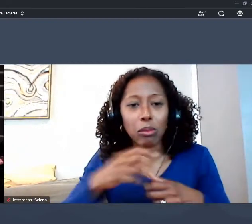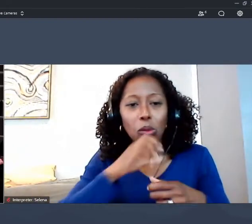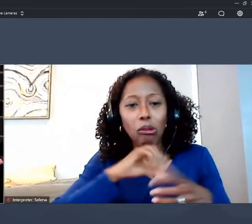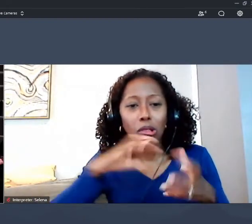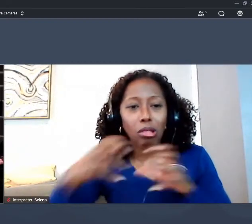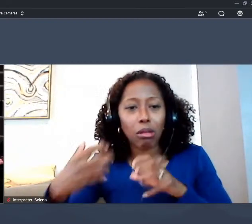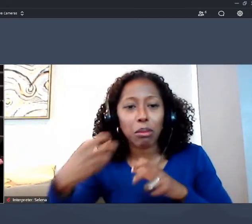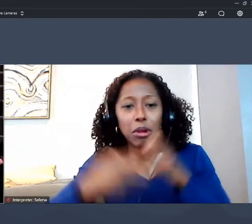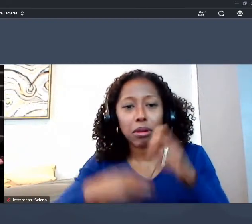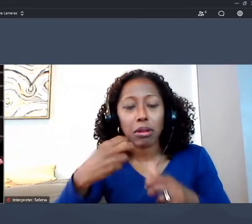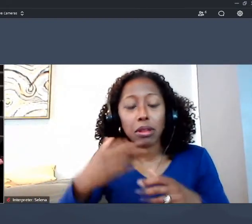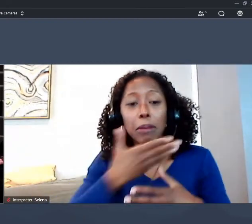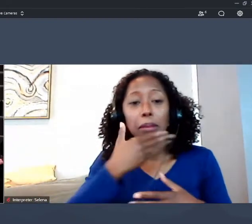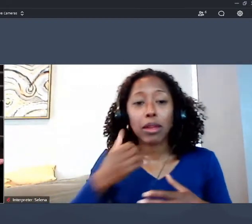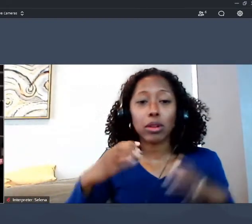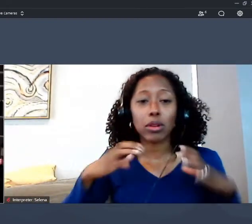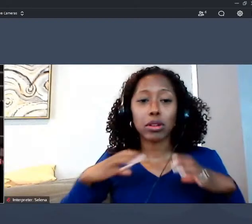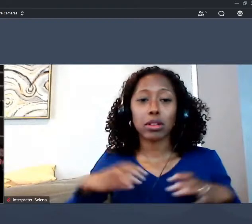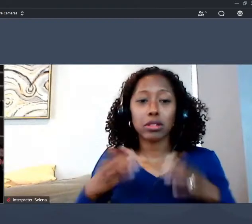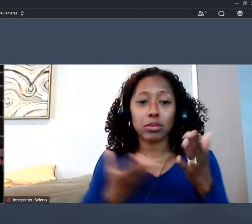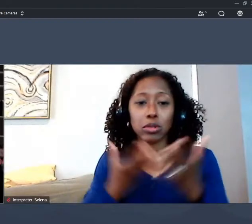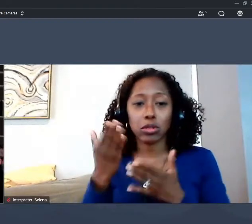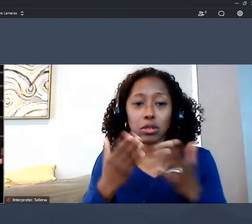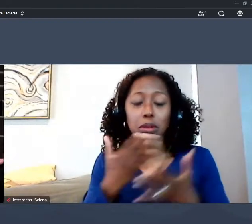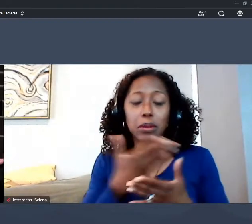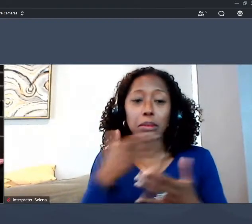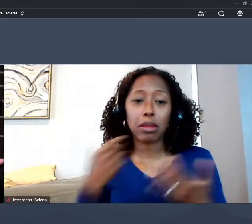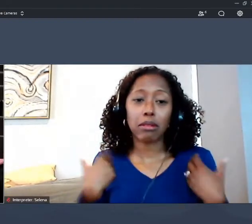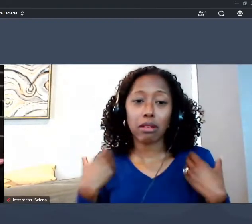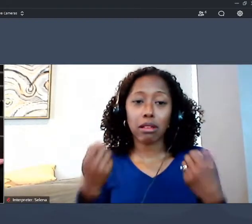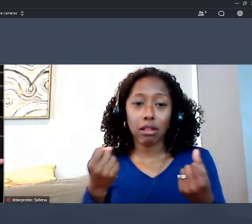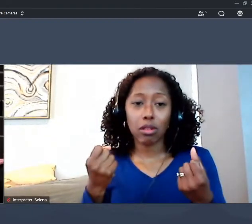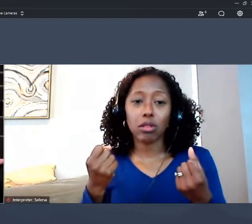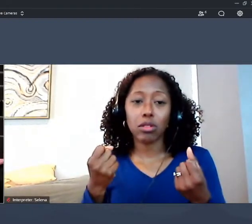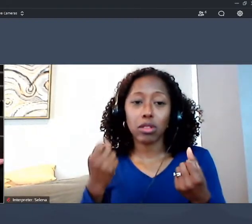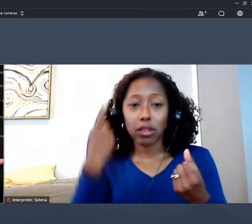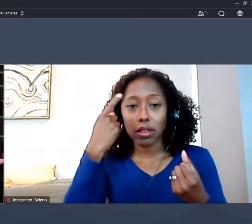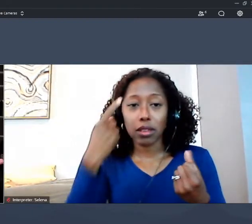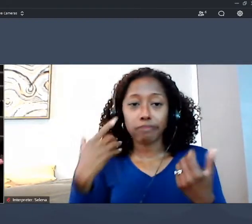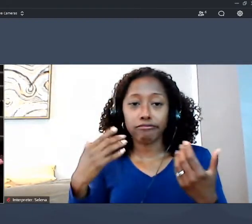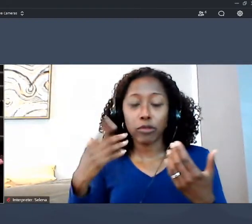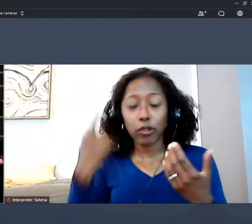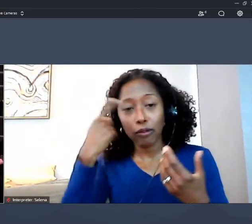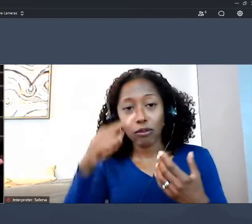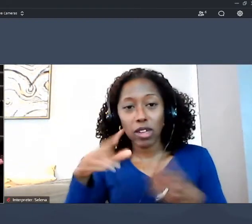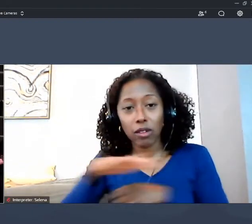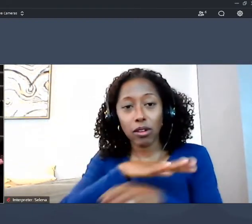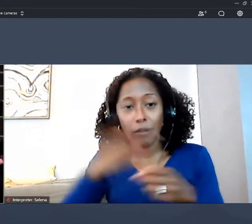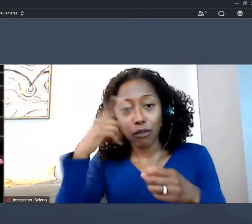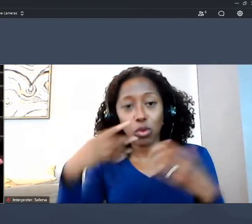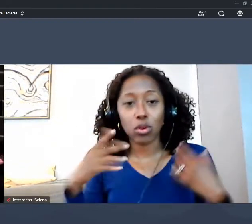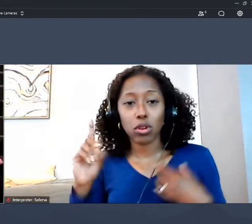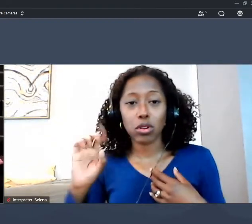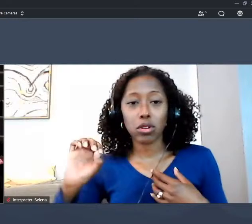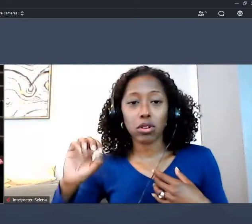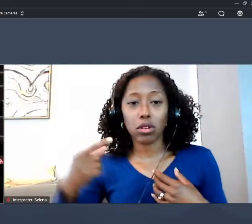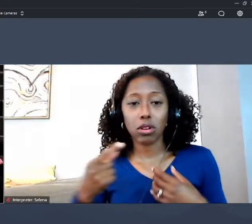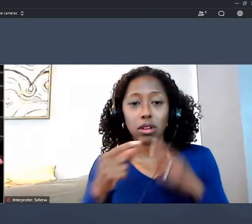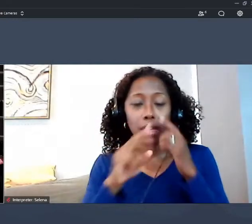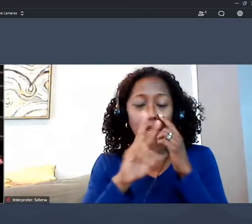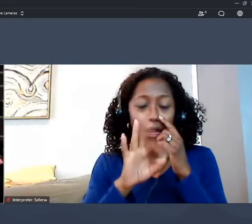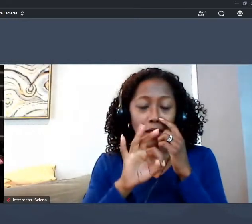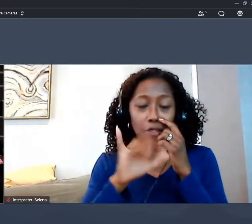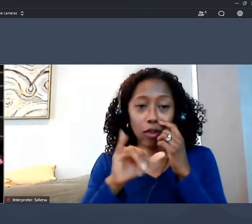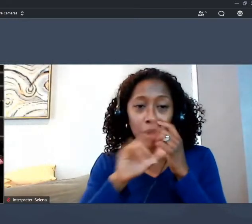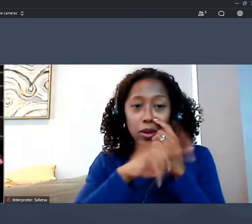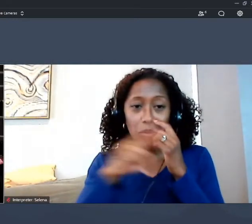better customer service, better healthy conditions for the dogs. Rather than putting it into the FY22 budget,